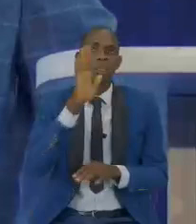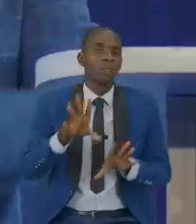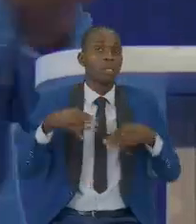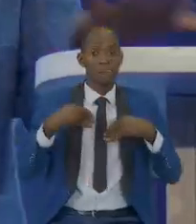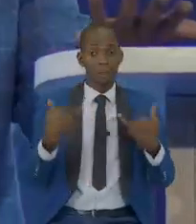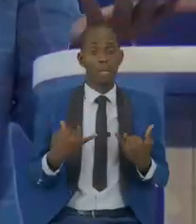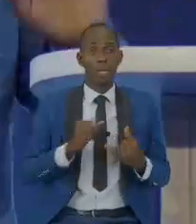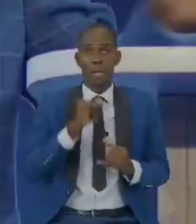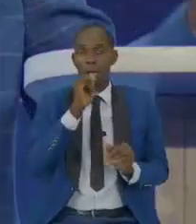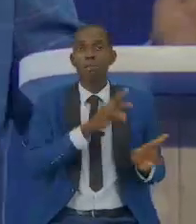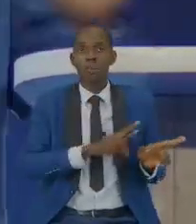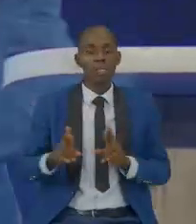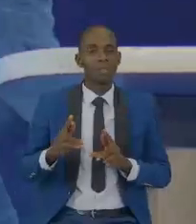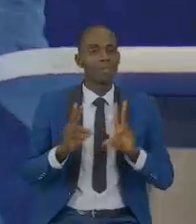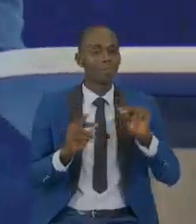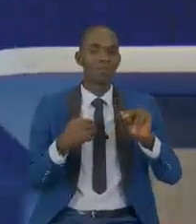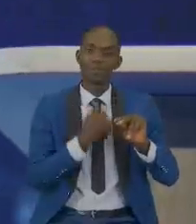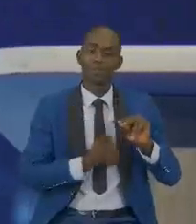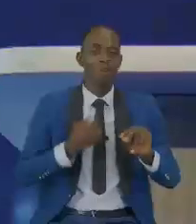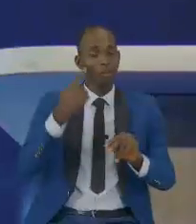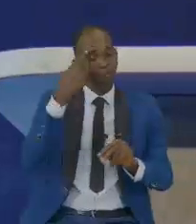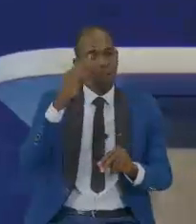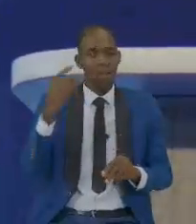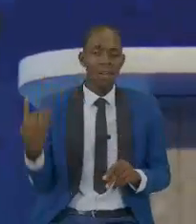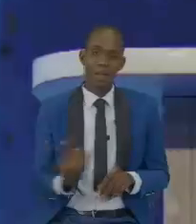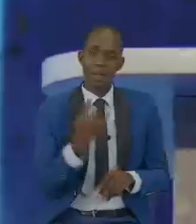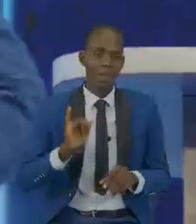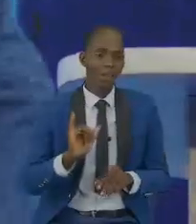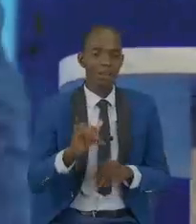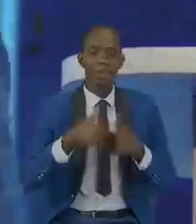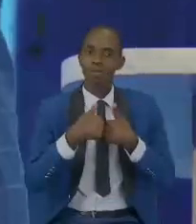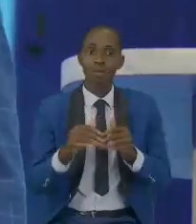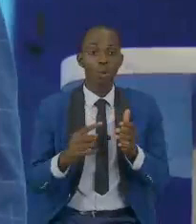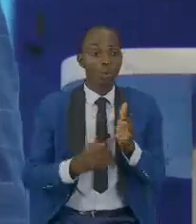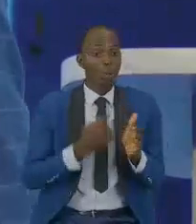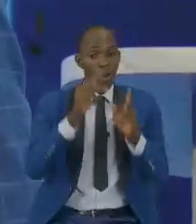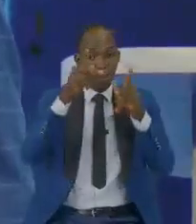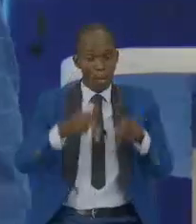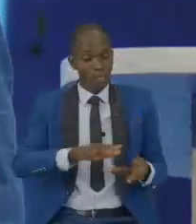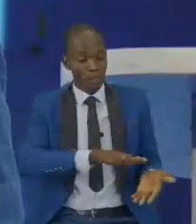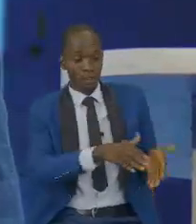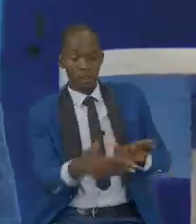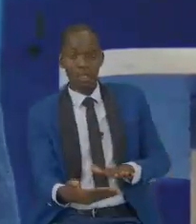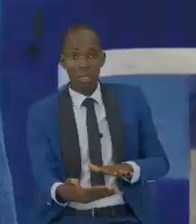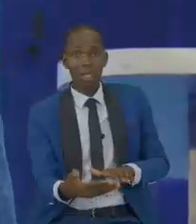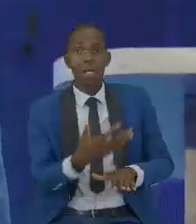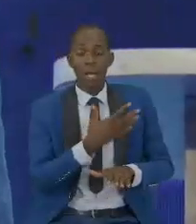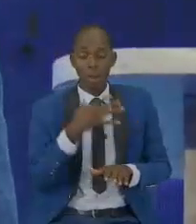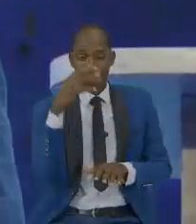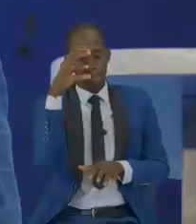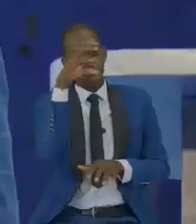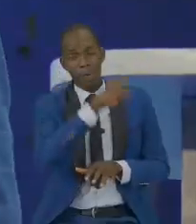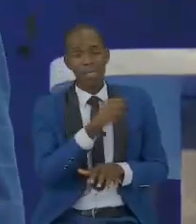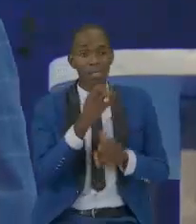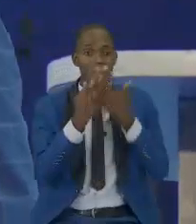ready. It's forever gone. Once a man's die, it says there is this, a